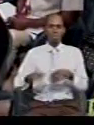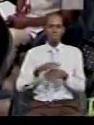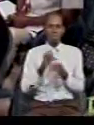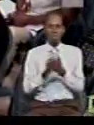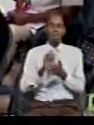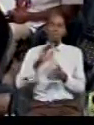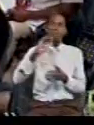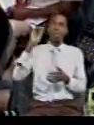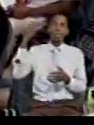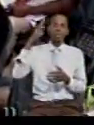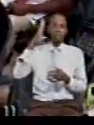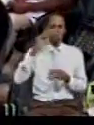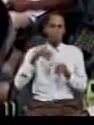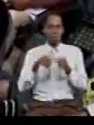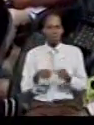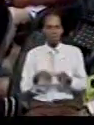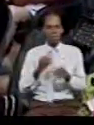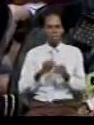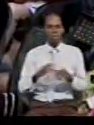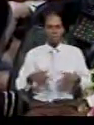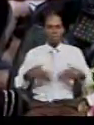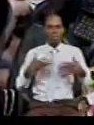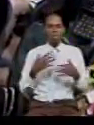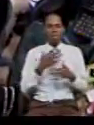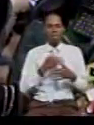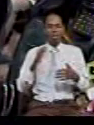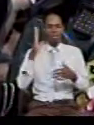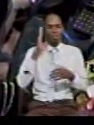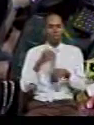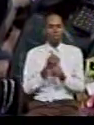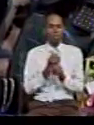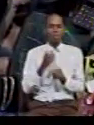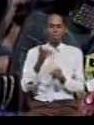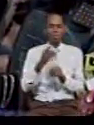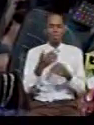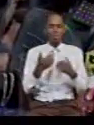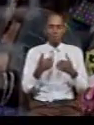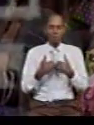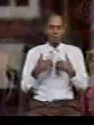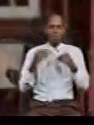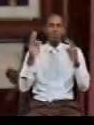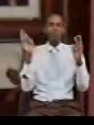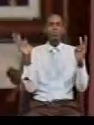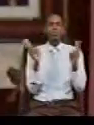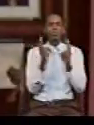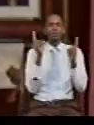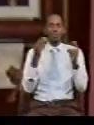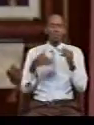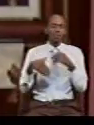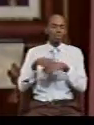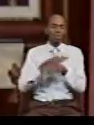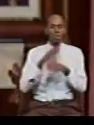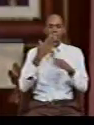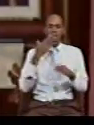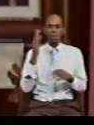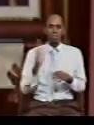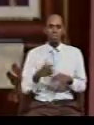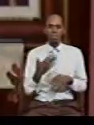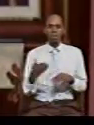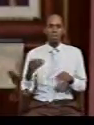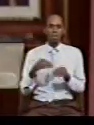life, and that grace will make you victorious over evil in Jesus'